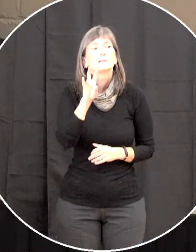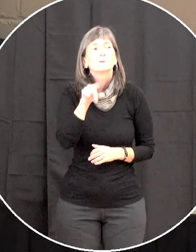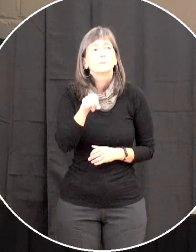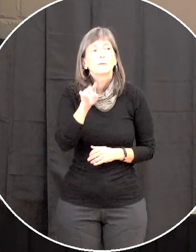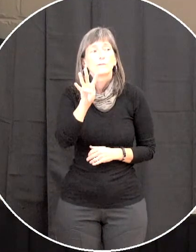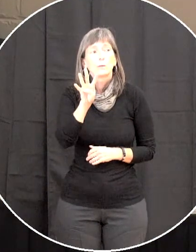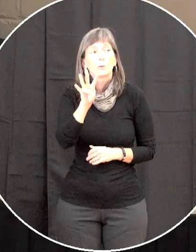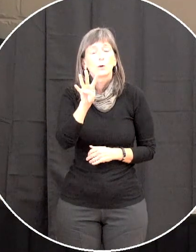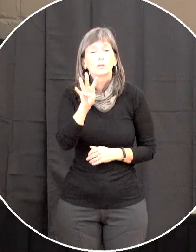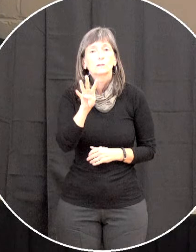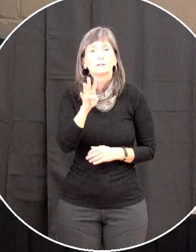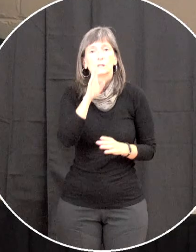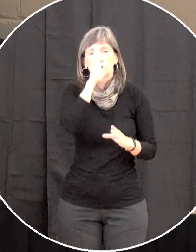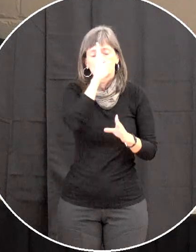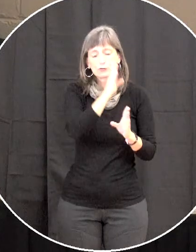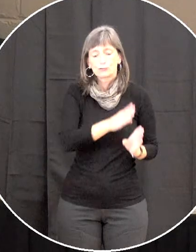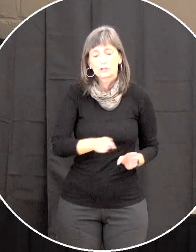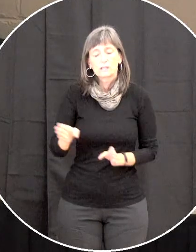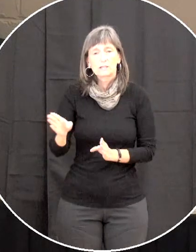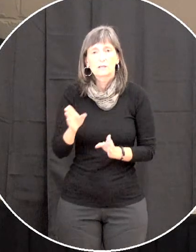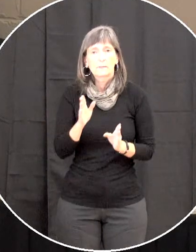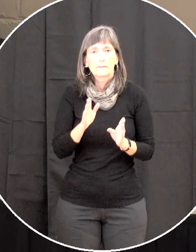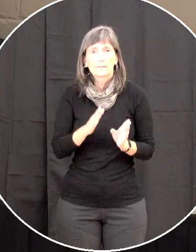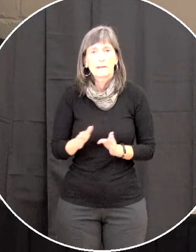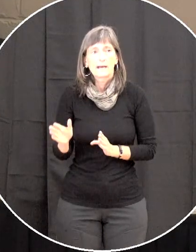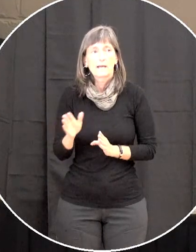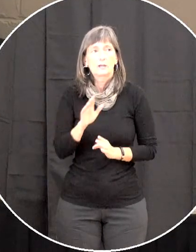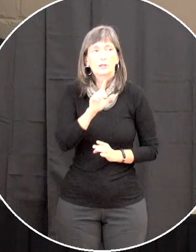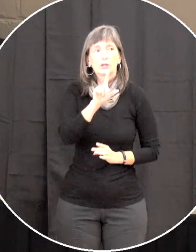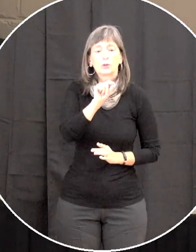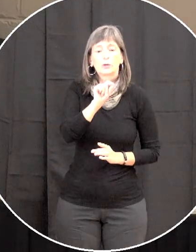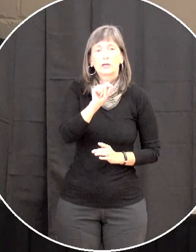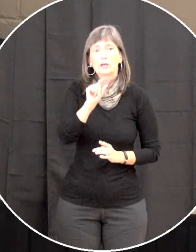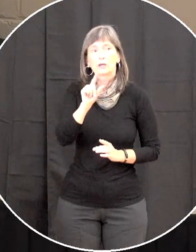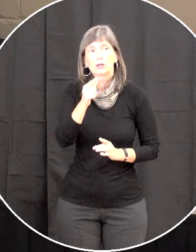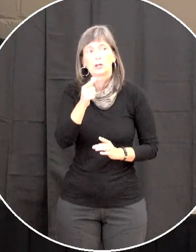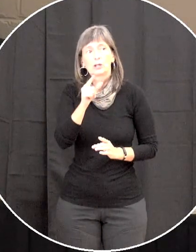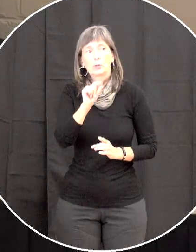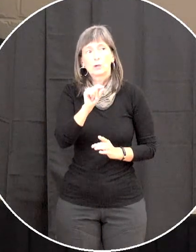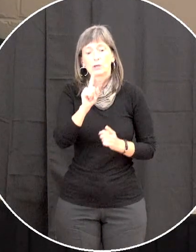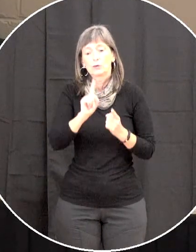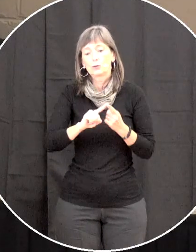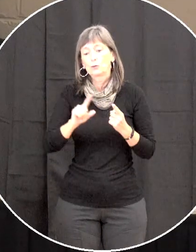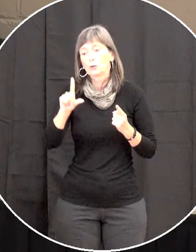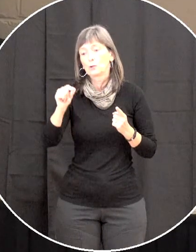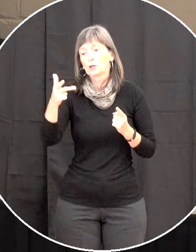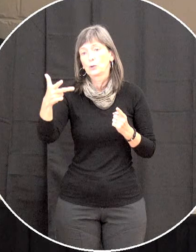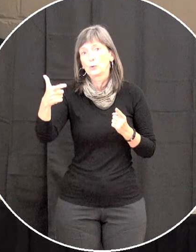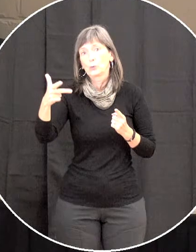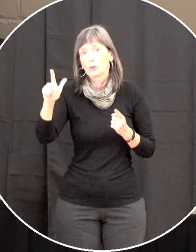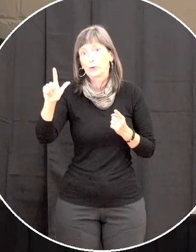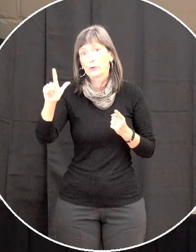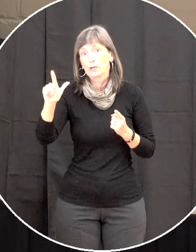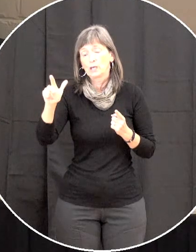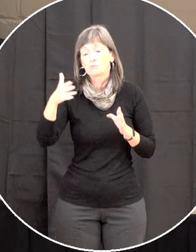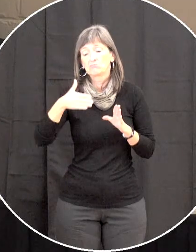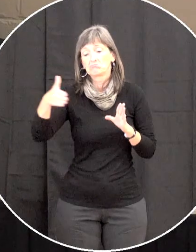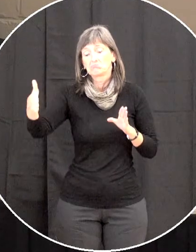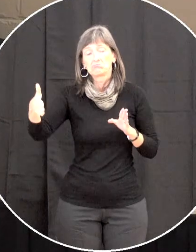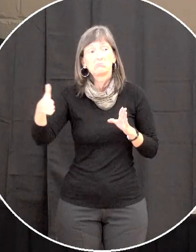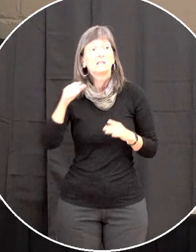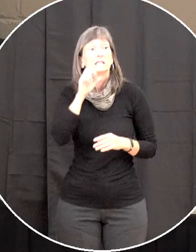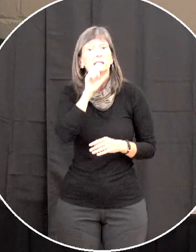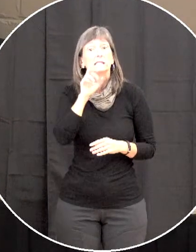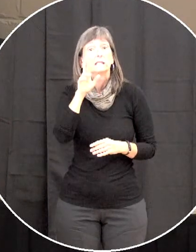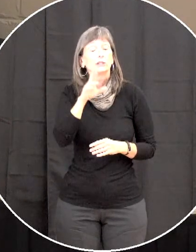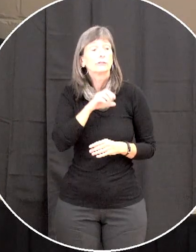7.4 is the strategic plan for 2020 to 2023, and we're going to ask one of our senior staff to speak to that, and then we're going